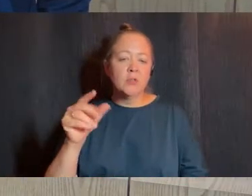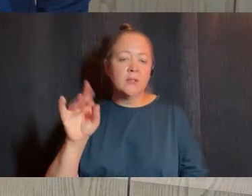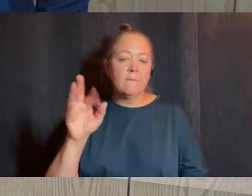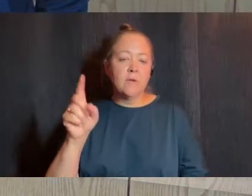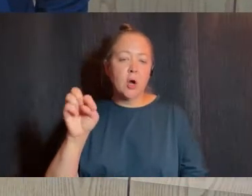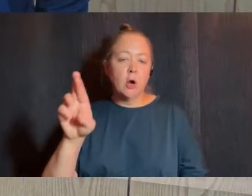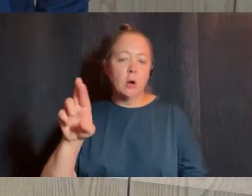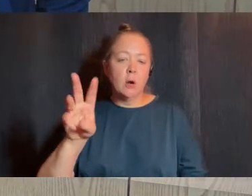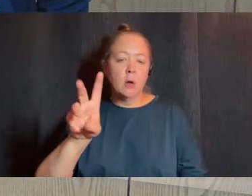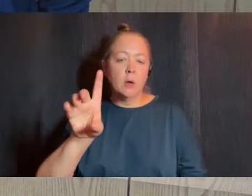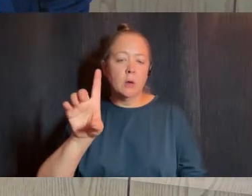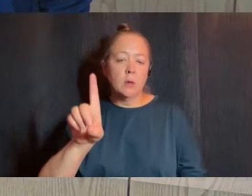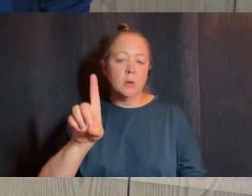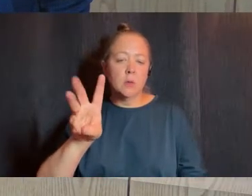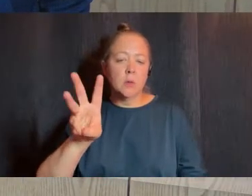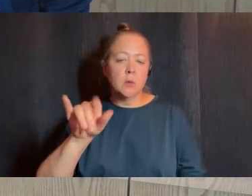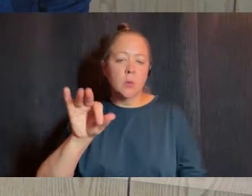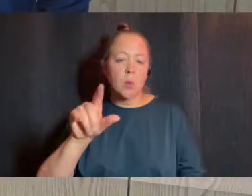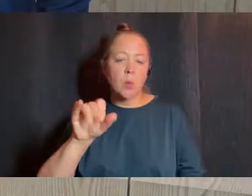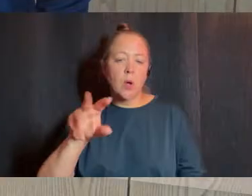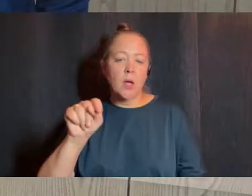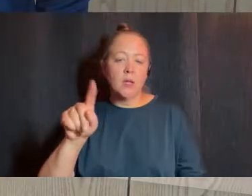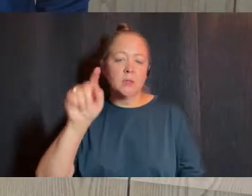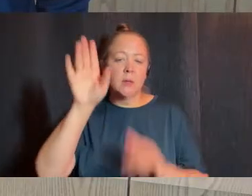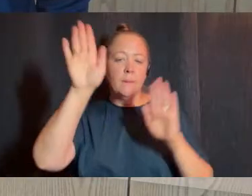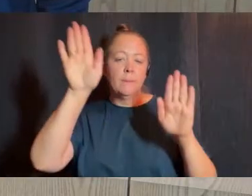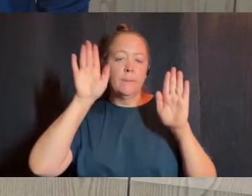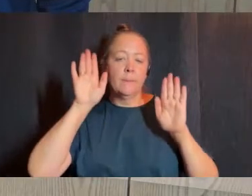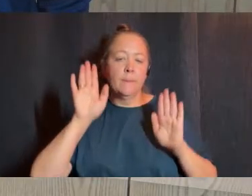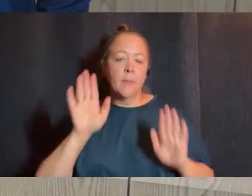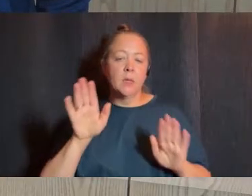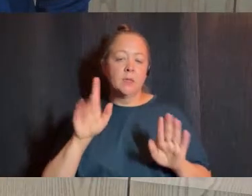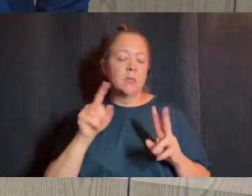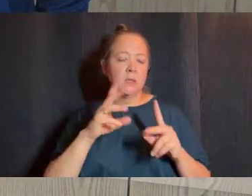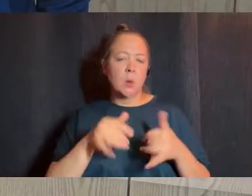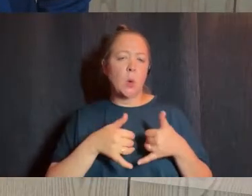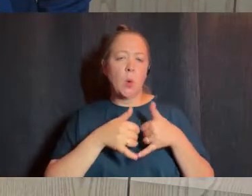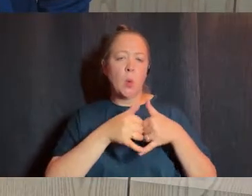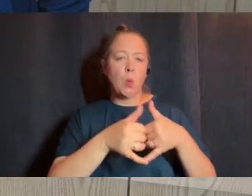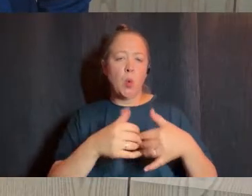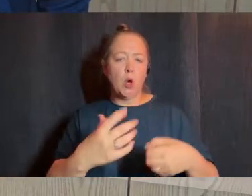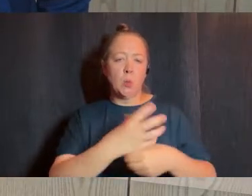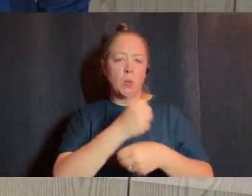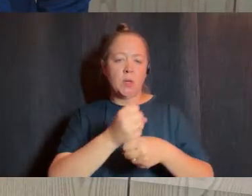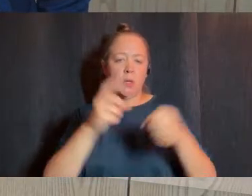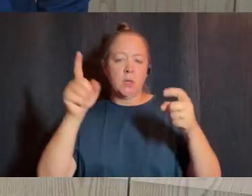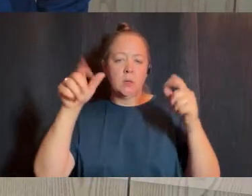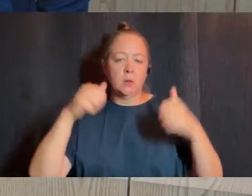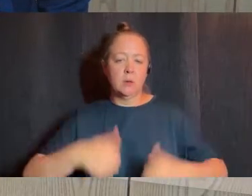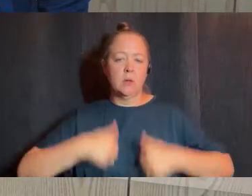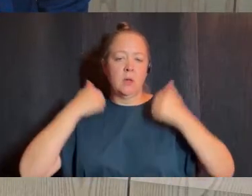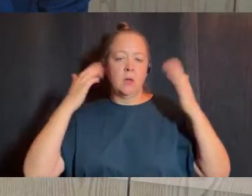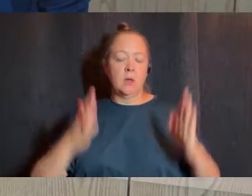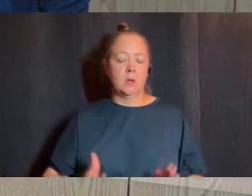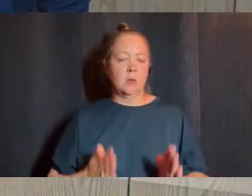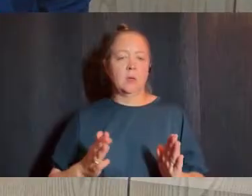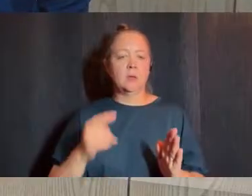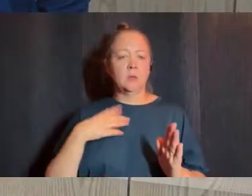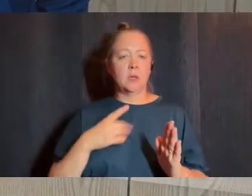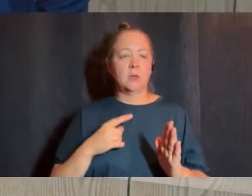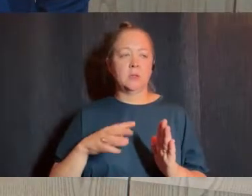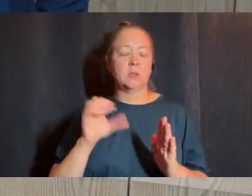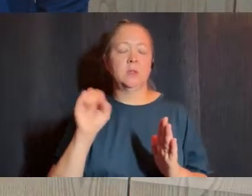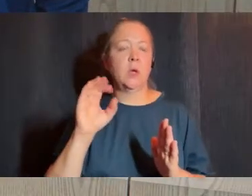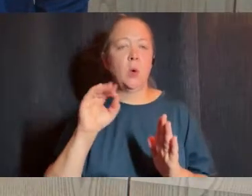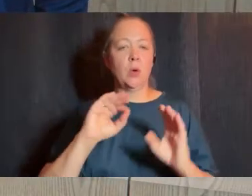sponsorships actually are directly paid to him and his organization, and those payments then are allocated, so nothing's put in my pocket as the